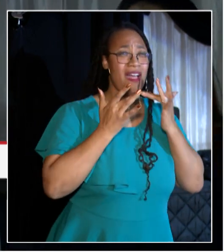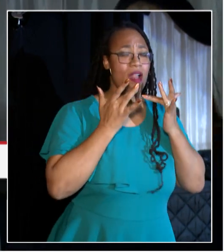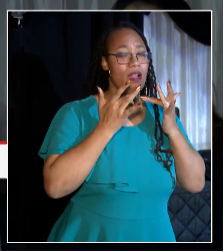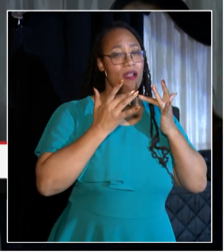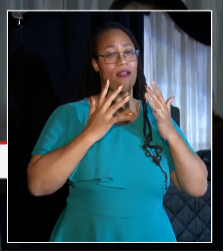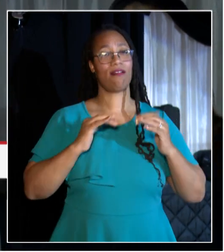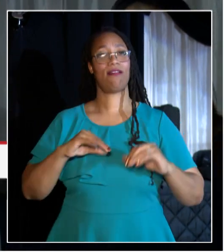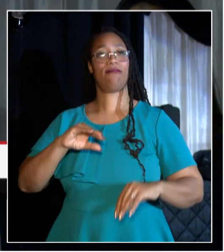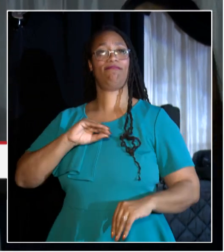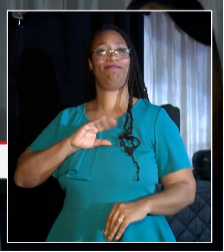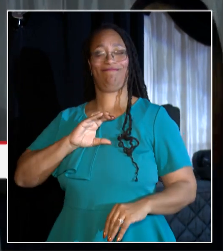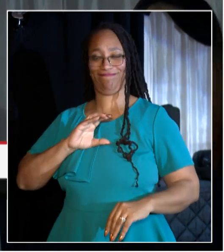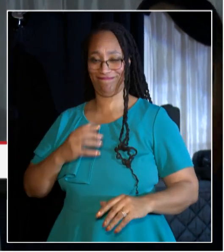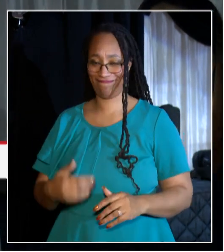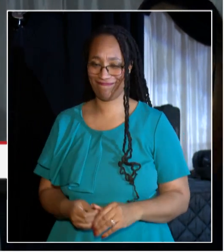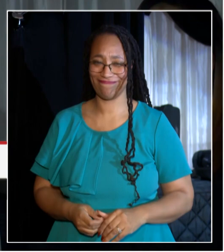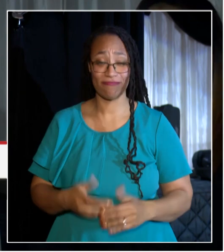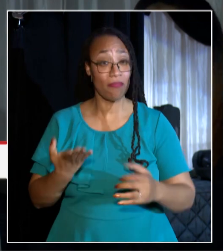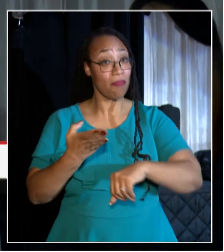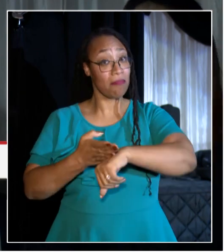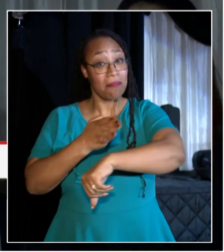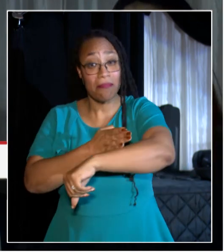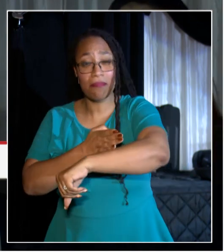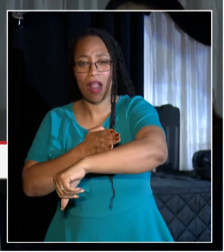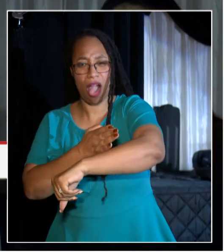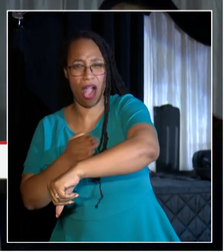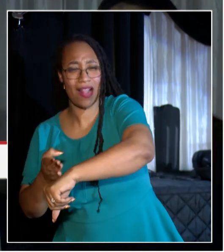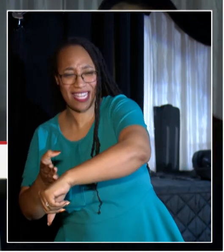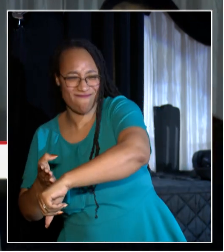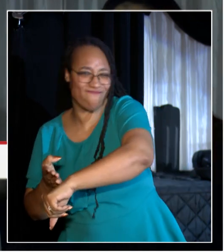the opportunity that I've been privileged